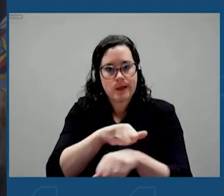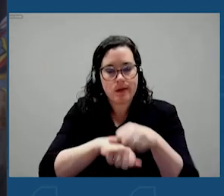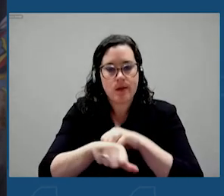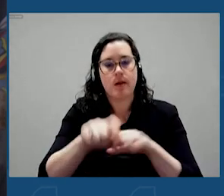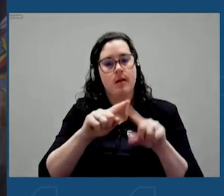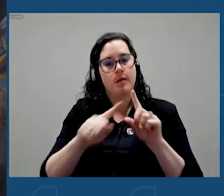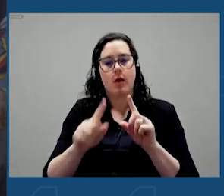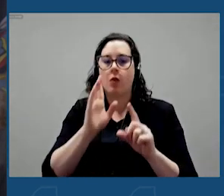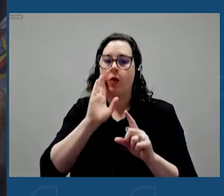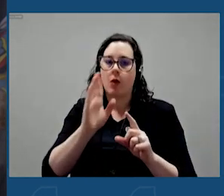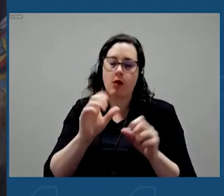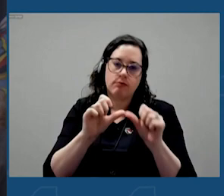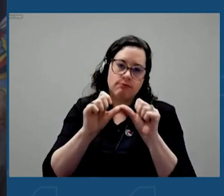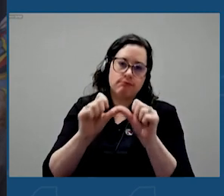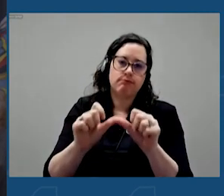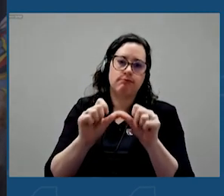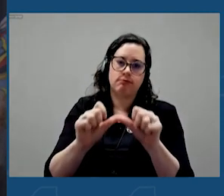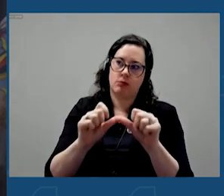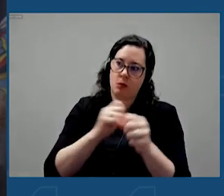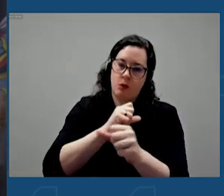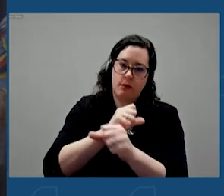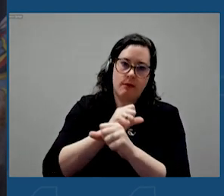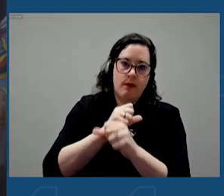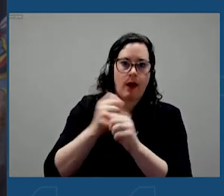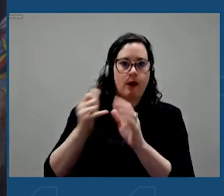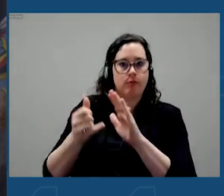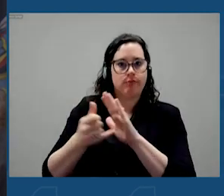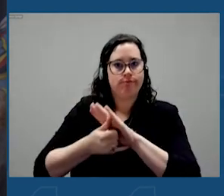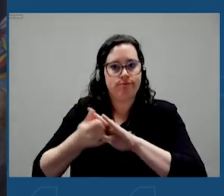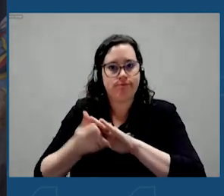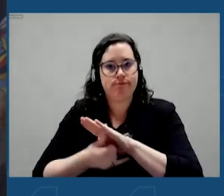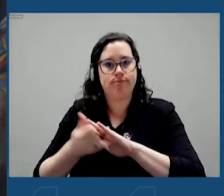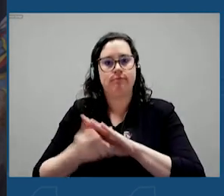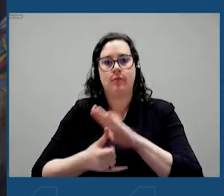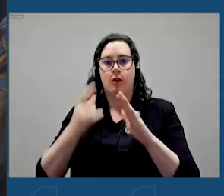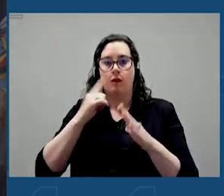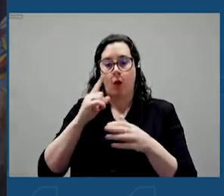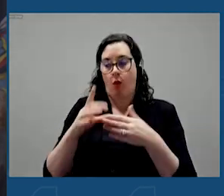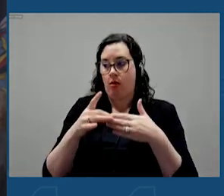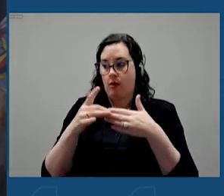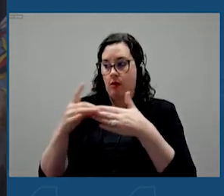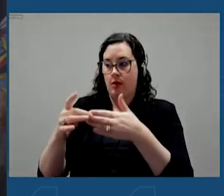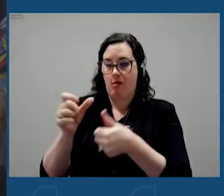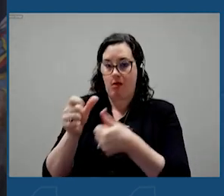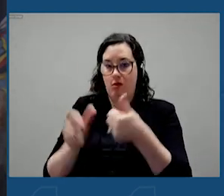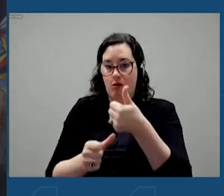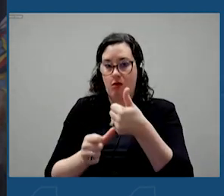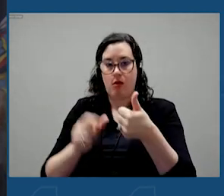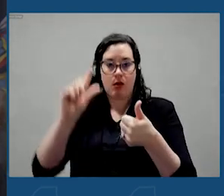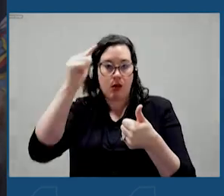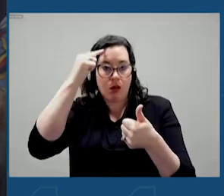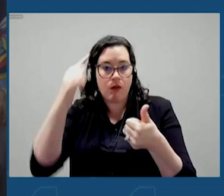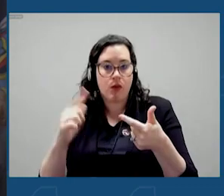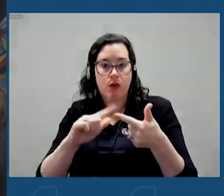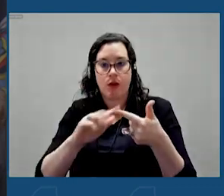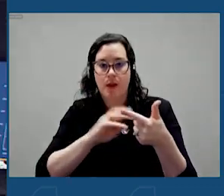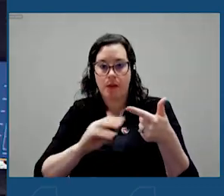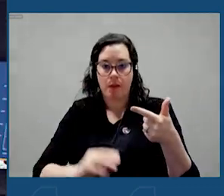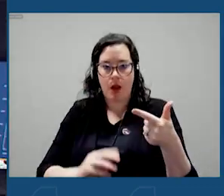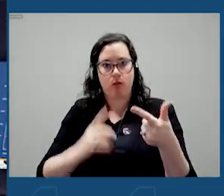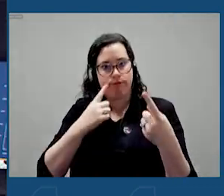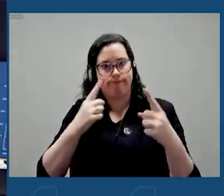York's riders. And under the leadership of this governor and this mayor, we're achieving unbelievable results. Thank you.